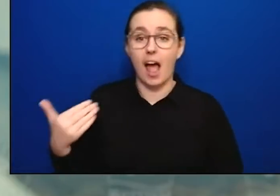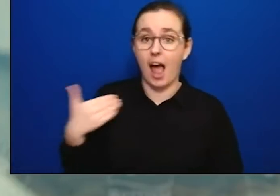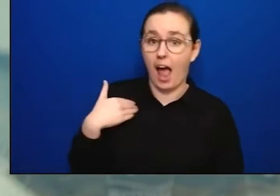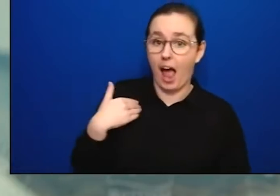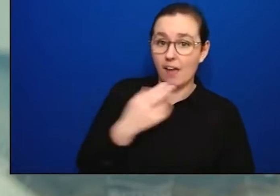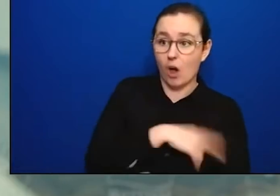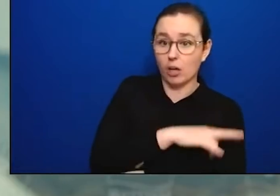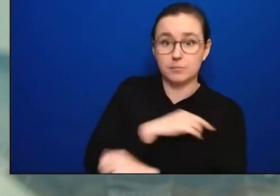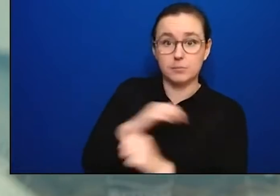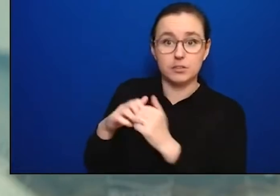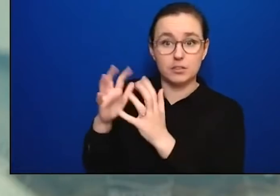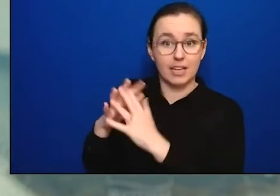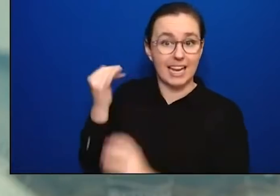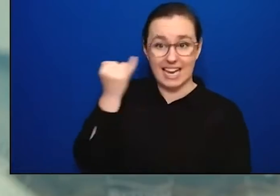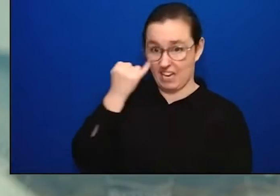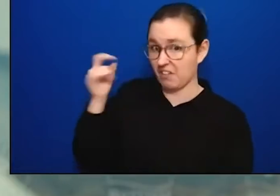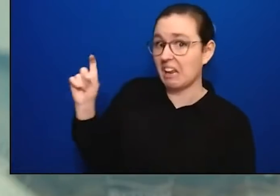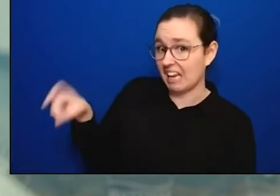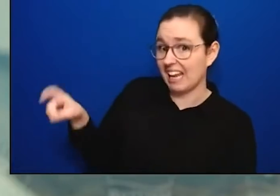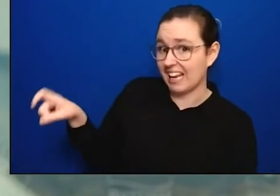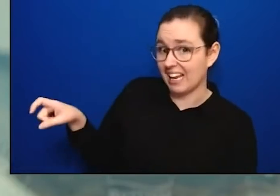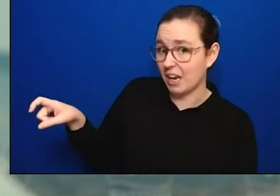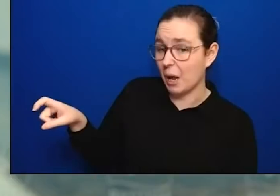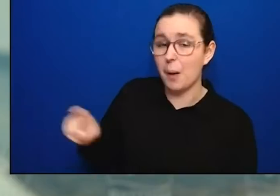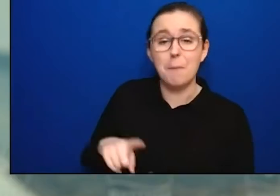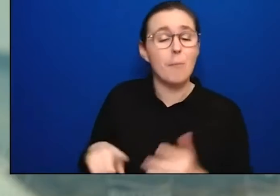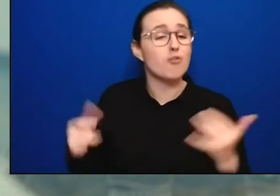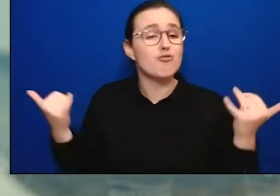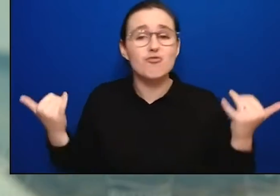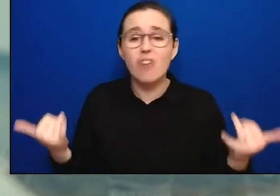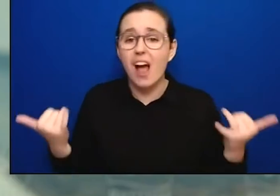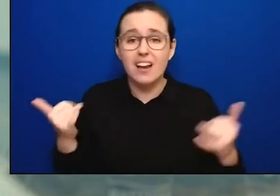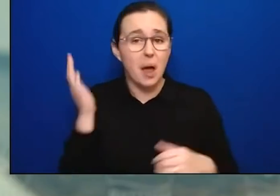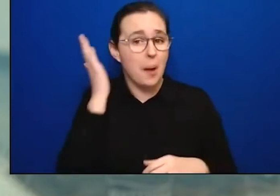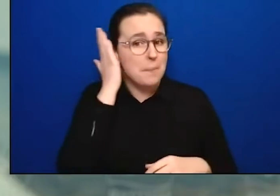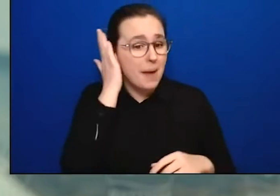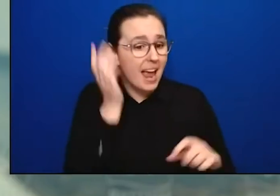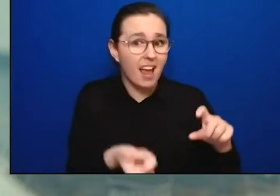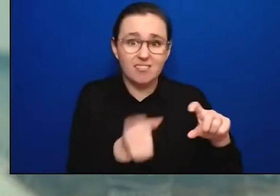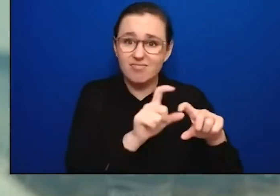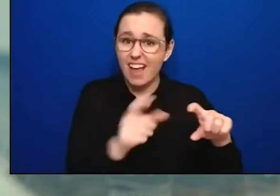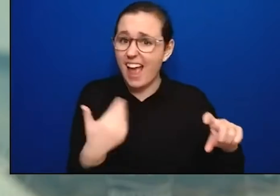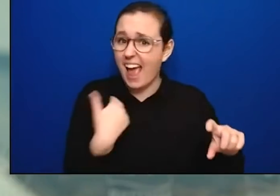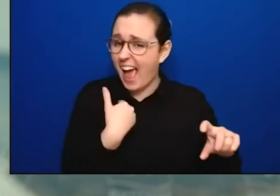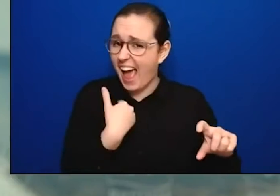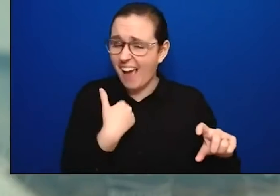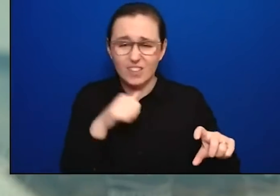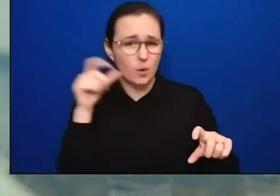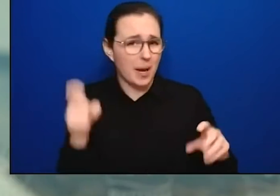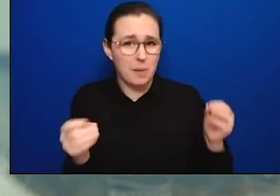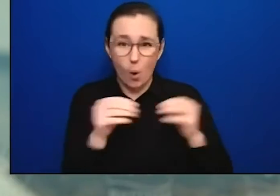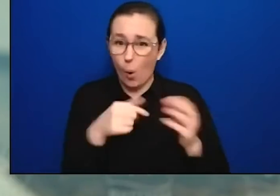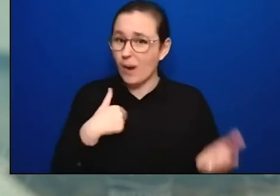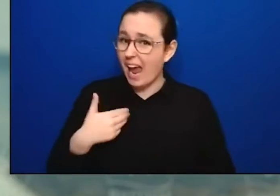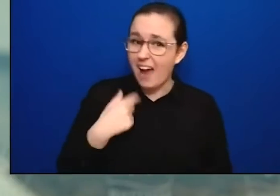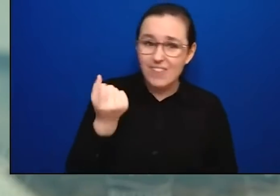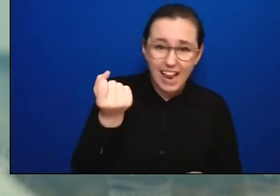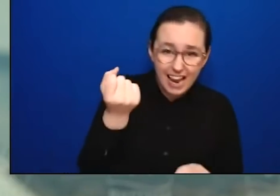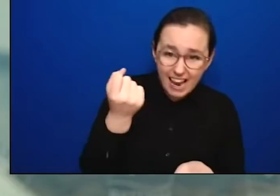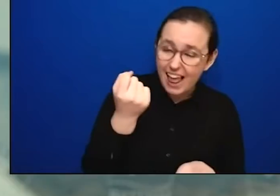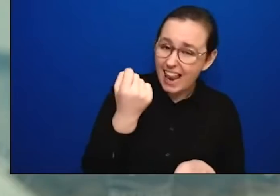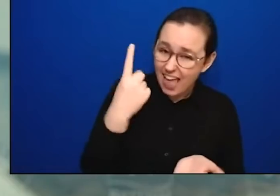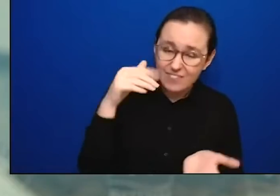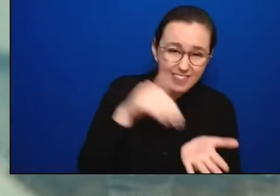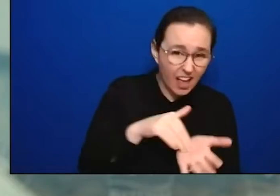the short answer is yes, the field hospital is there. But right now the challenge isn't additional beds in addition to